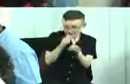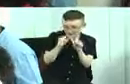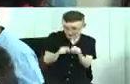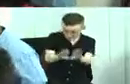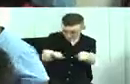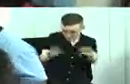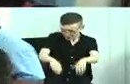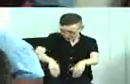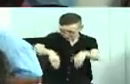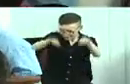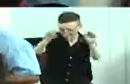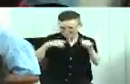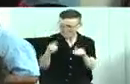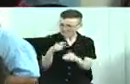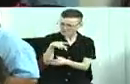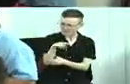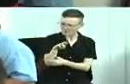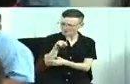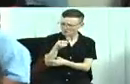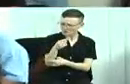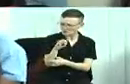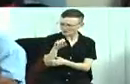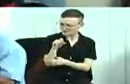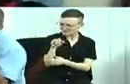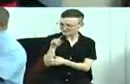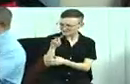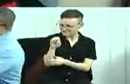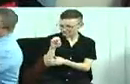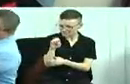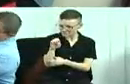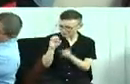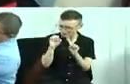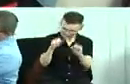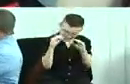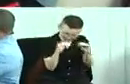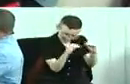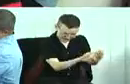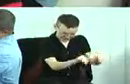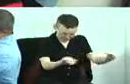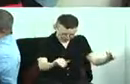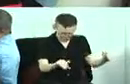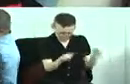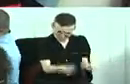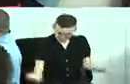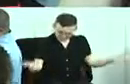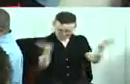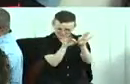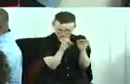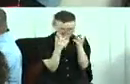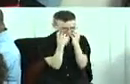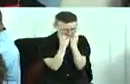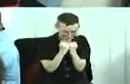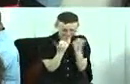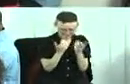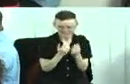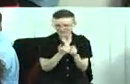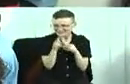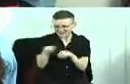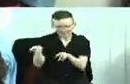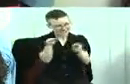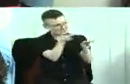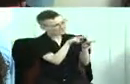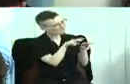was progressive, one in which they could teach them the core values. They looked around and they want to be a bigger part of